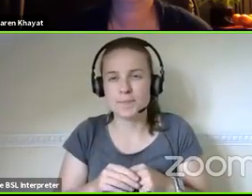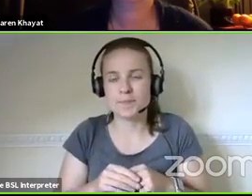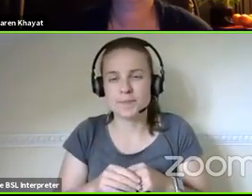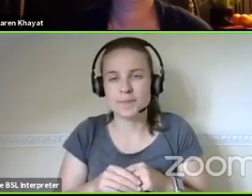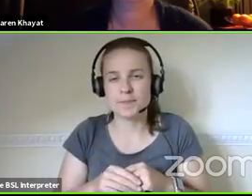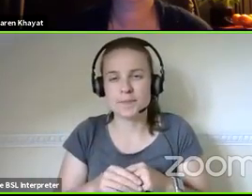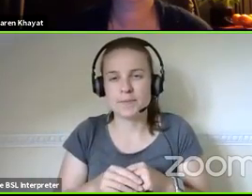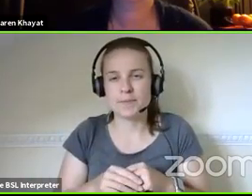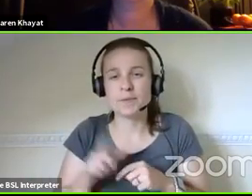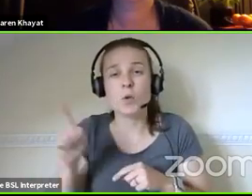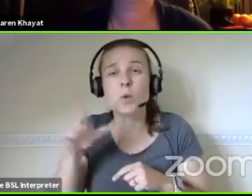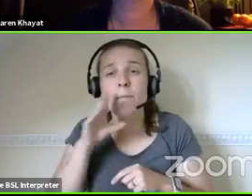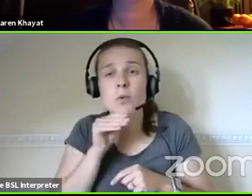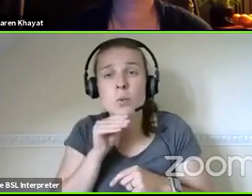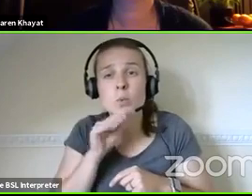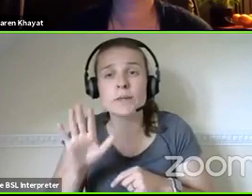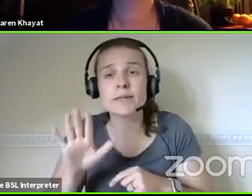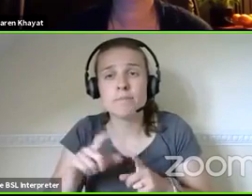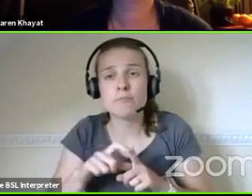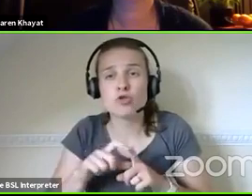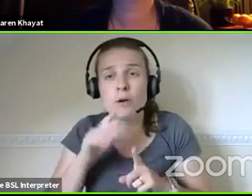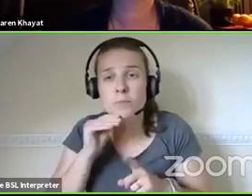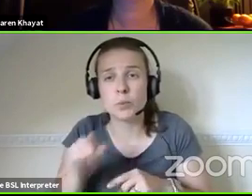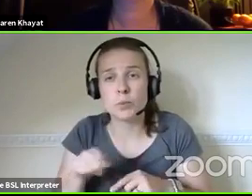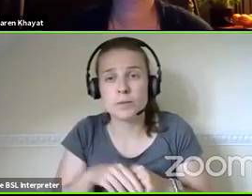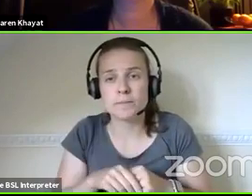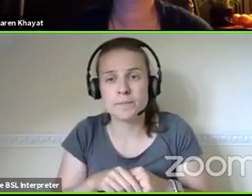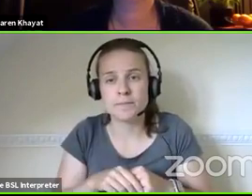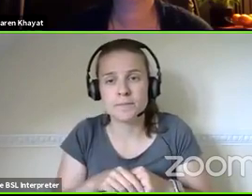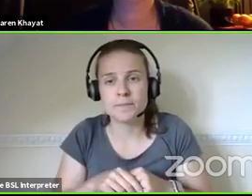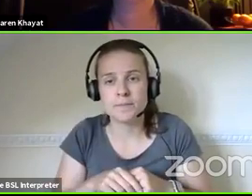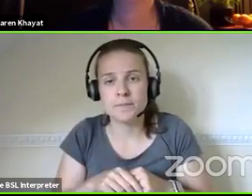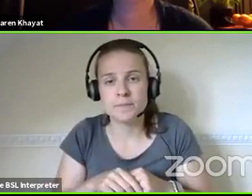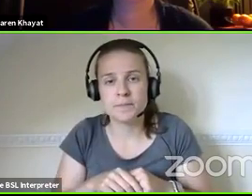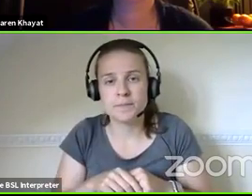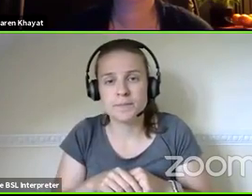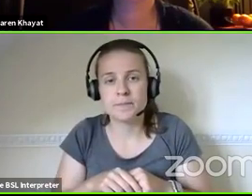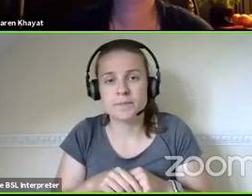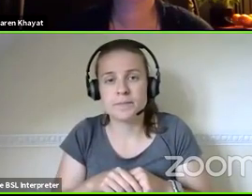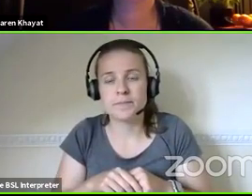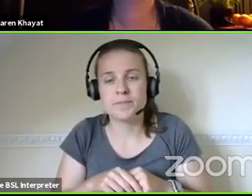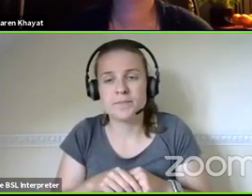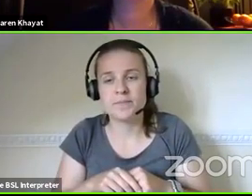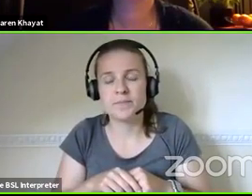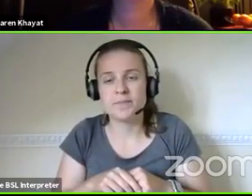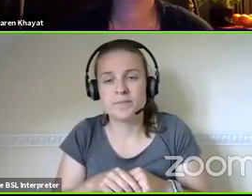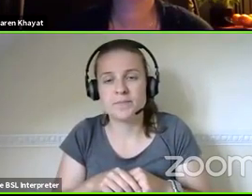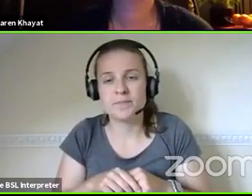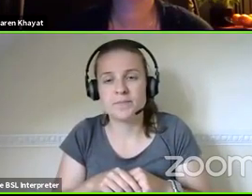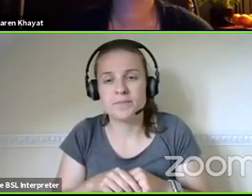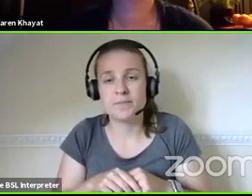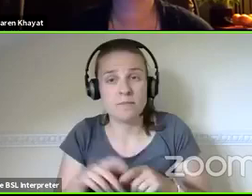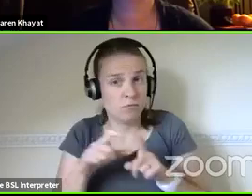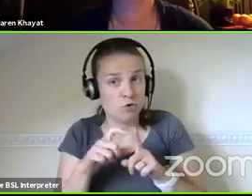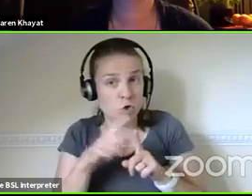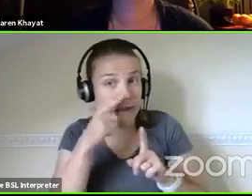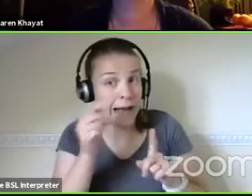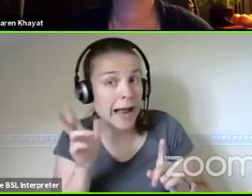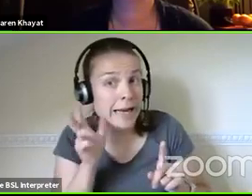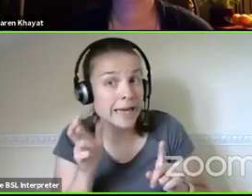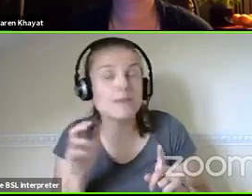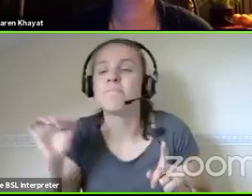Hang on, you're on mute. You're muted, Dragana. There we go. Can you hear me now?